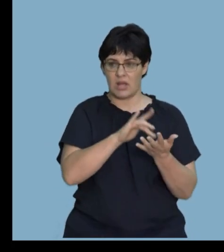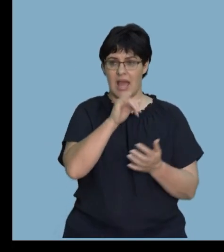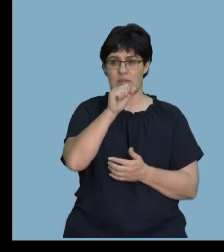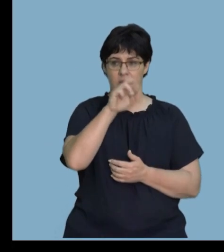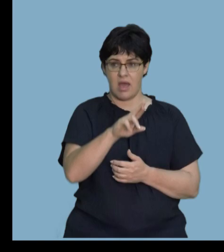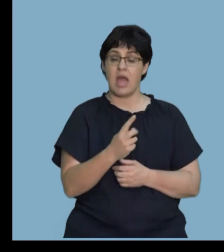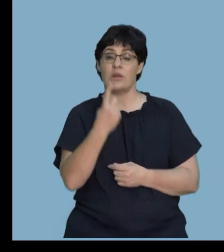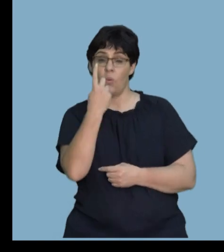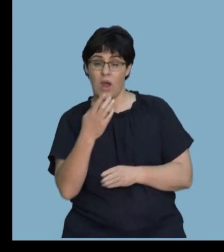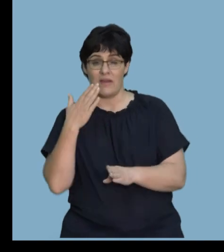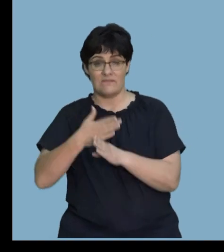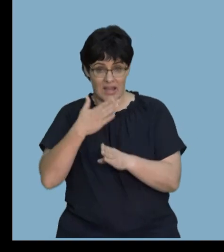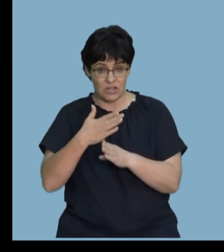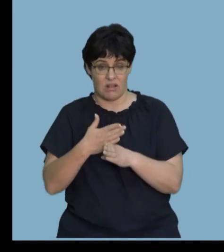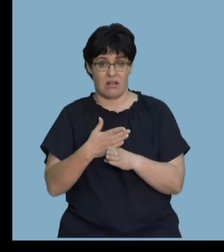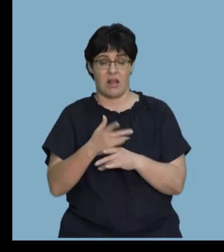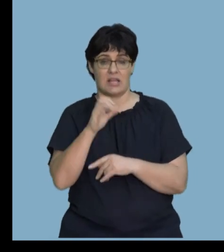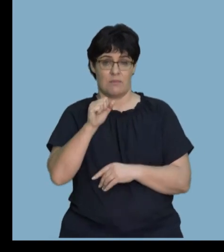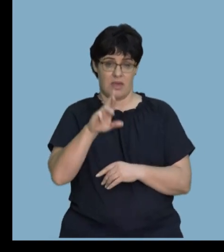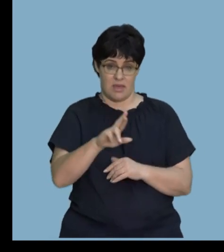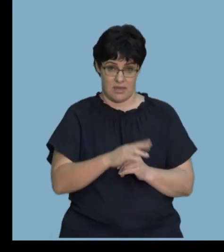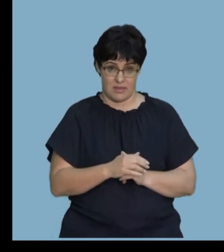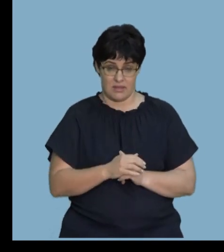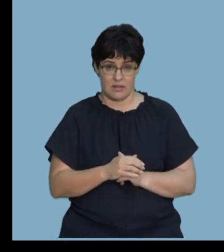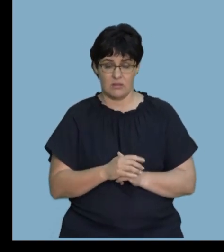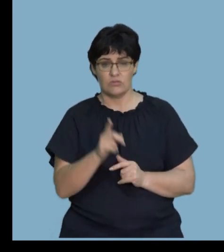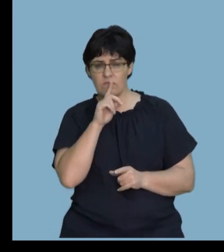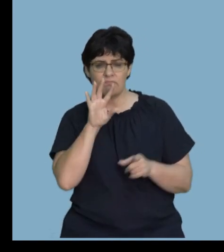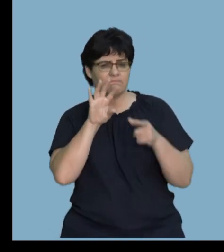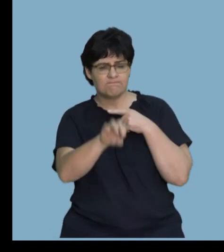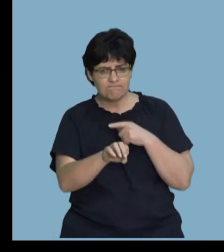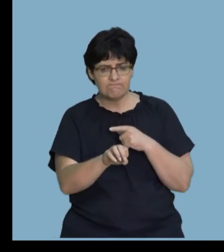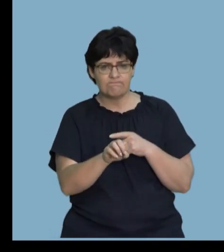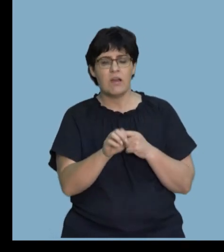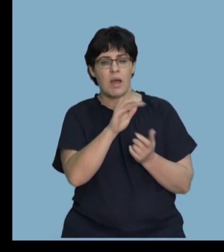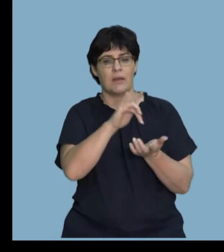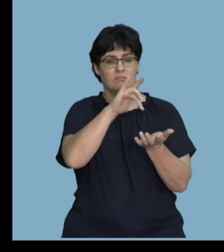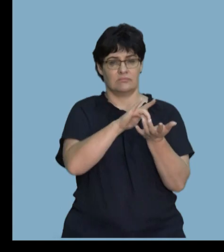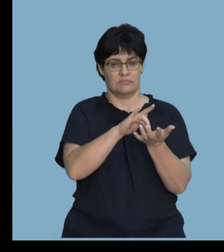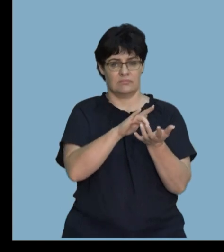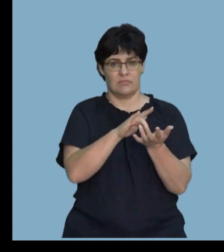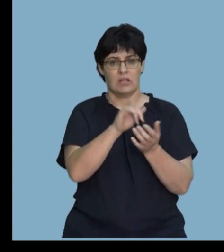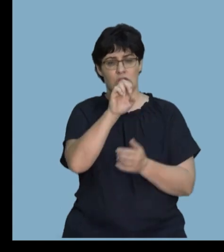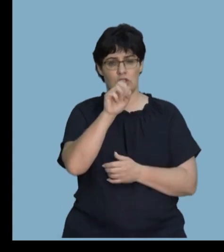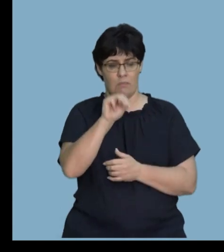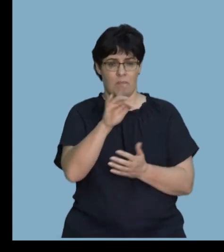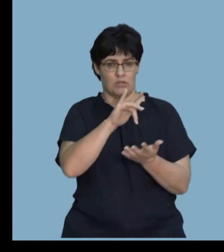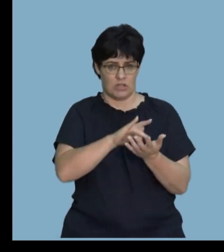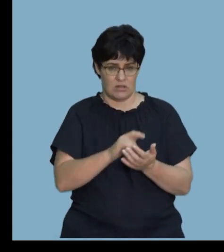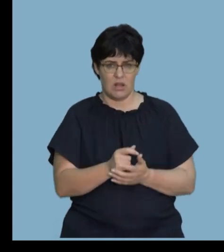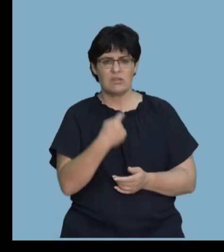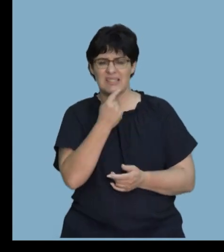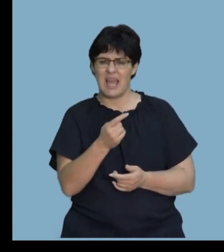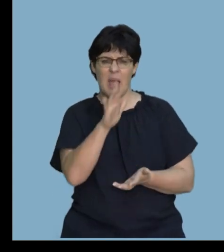1 functional isomer, okay? So it says here, define the term positional isomer. What do we mean when we talk about a